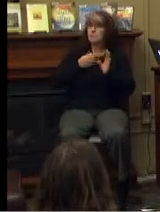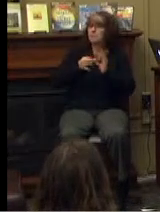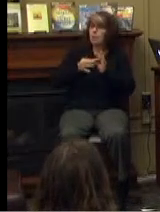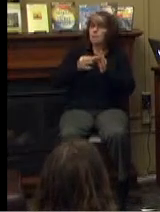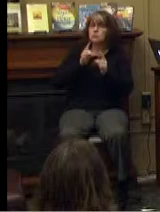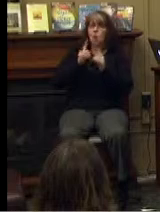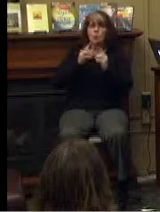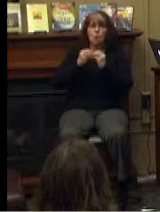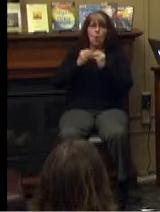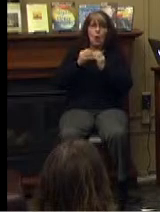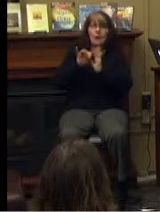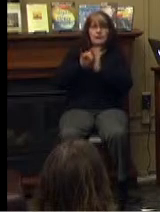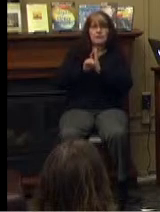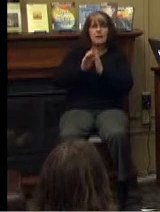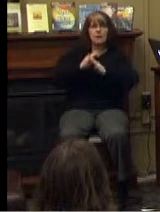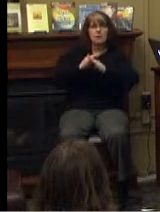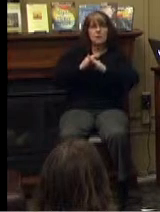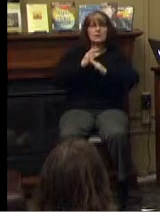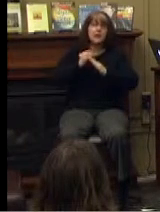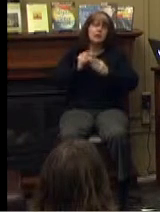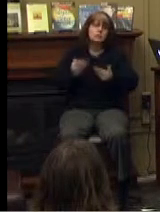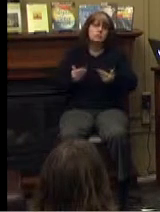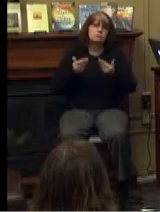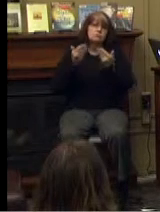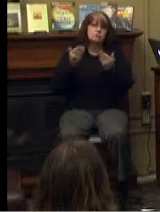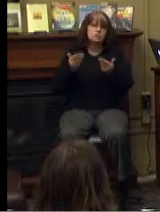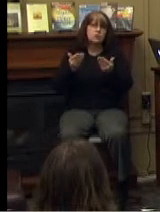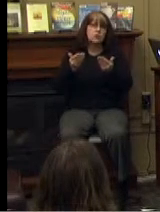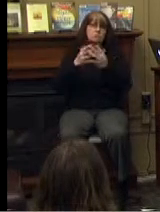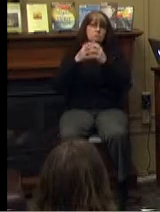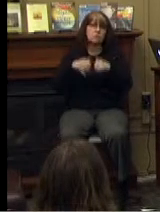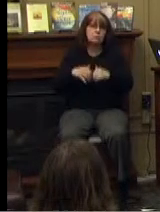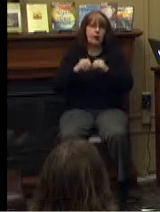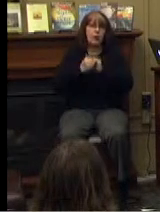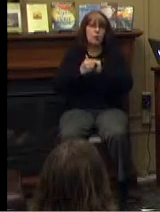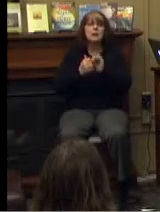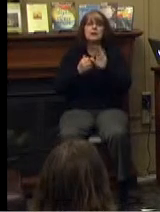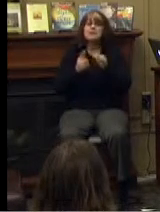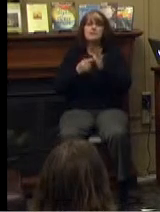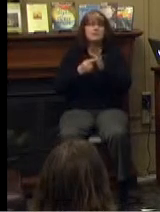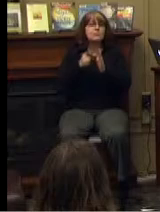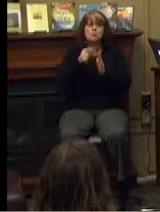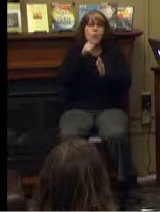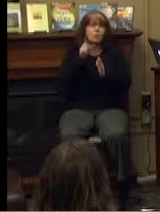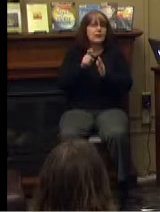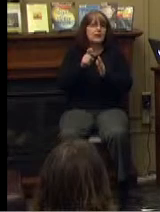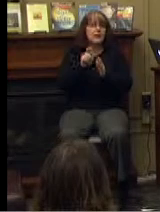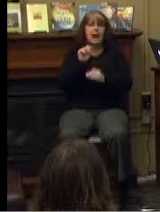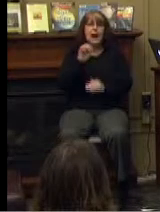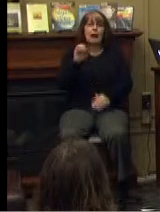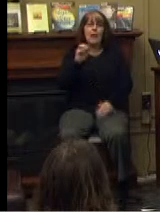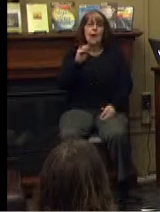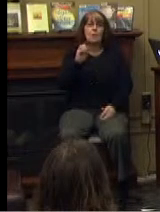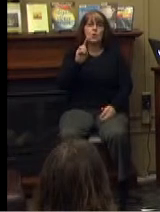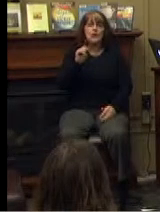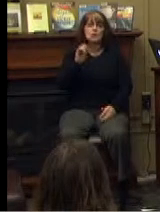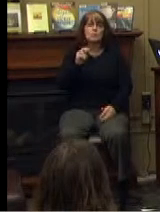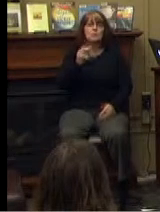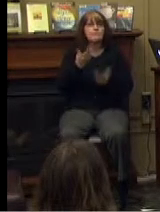identify some of those barriers, and to suggest some things. Sometimes it's not even an accommodation that you need, it's a strategy, or a